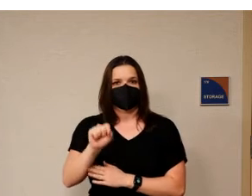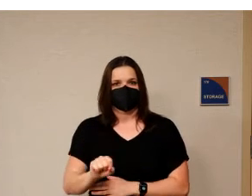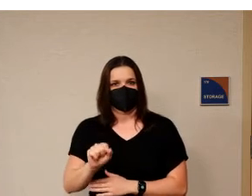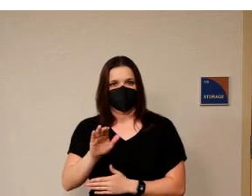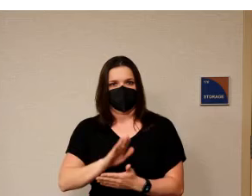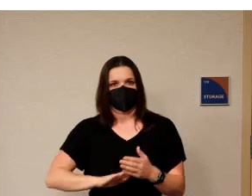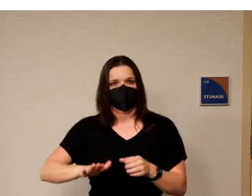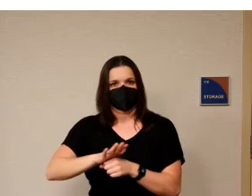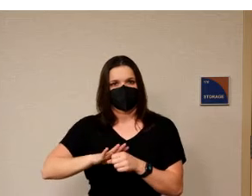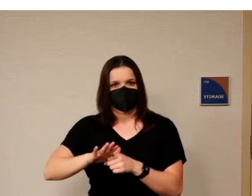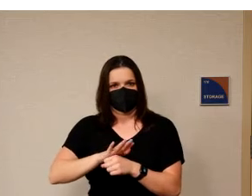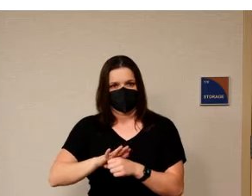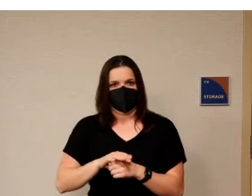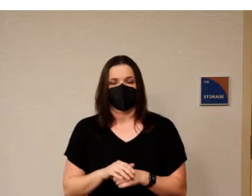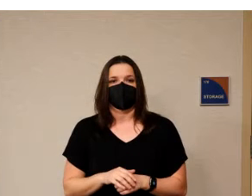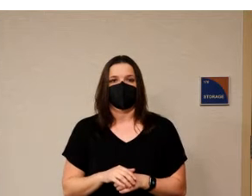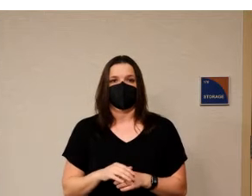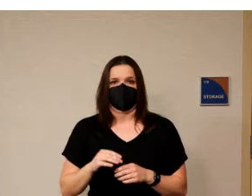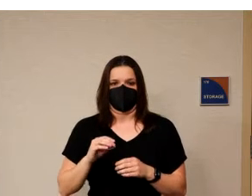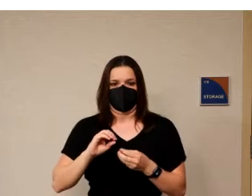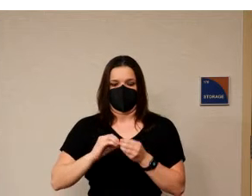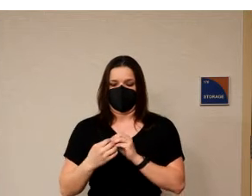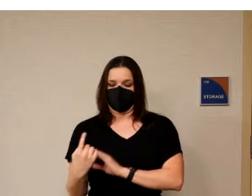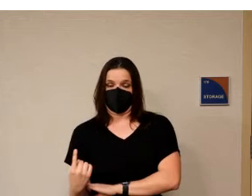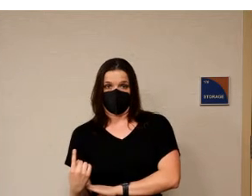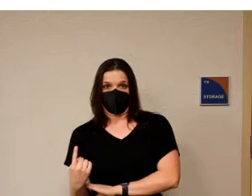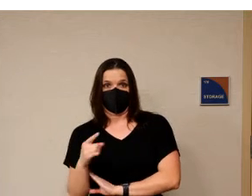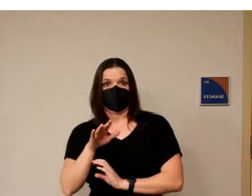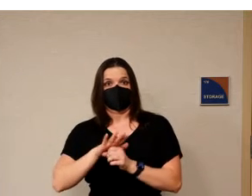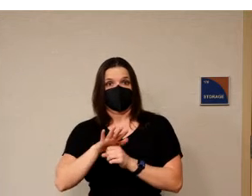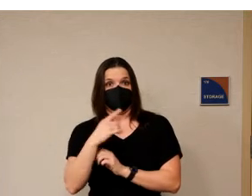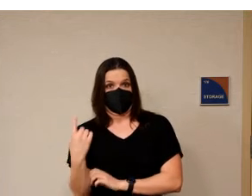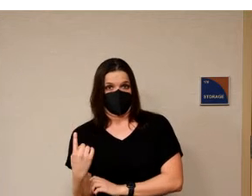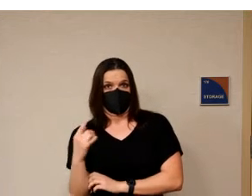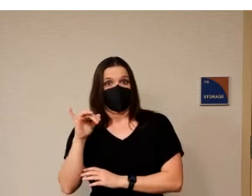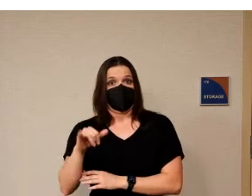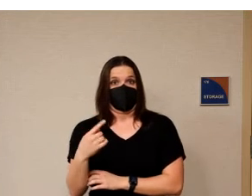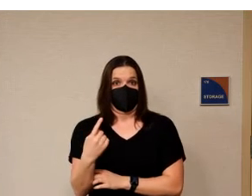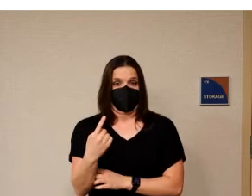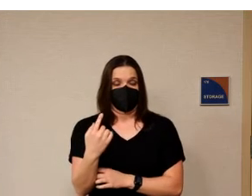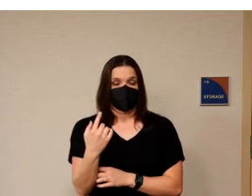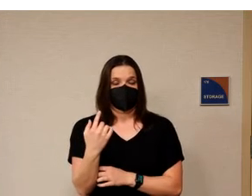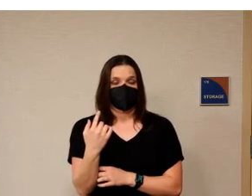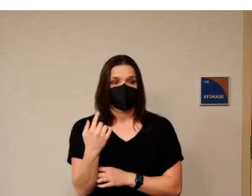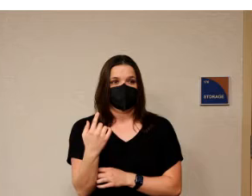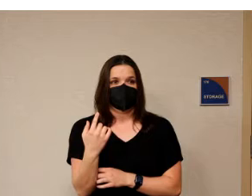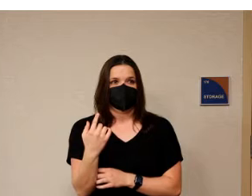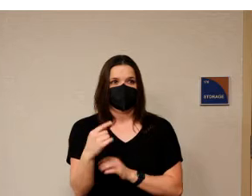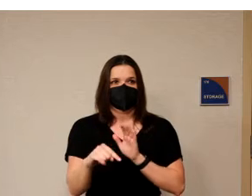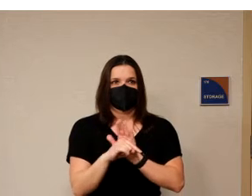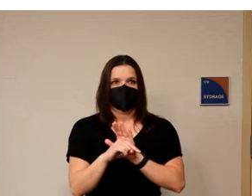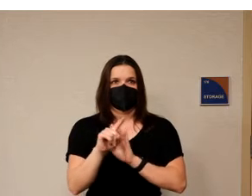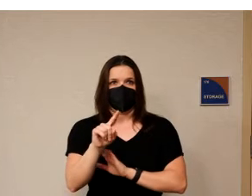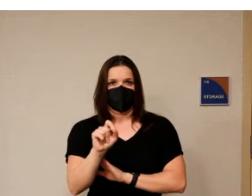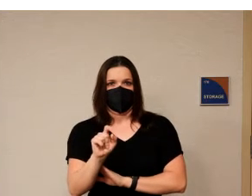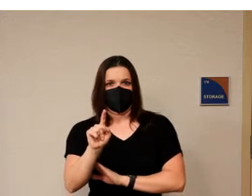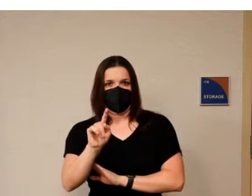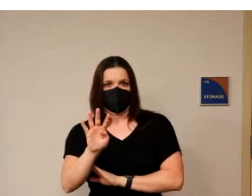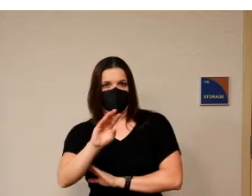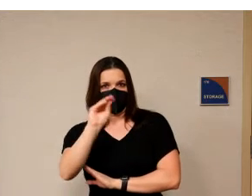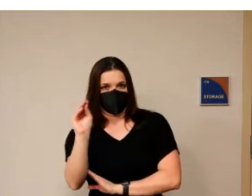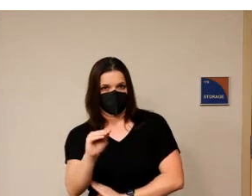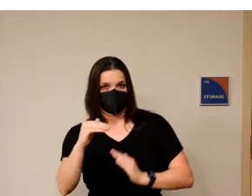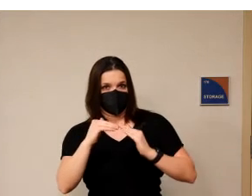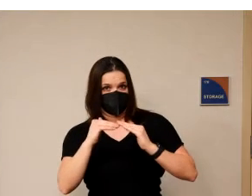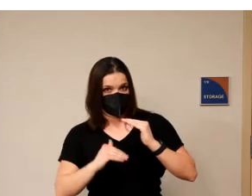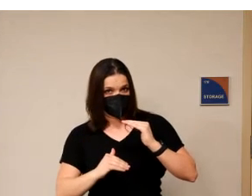part of the district, southwestern, labeled as District 1. This one is negative